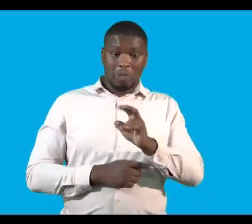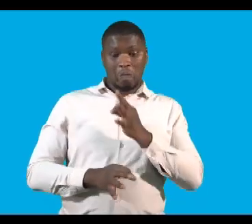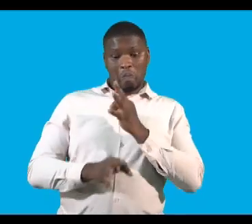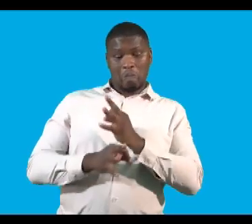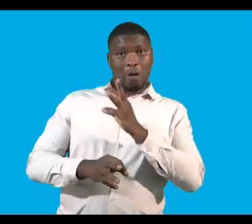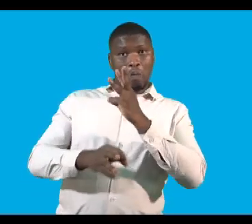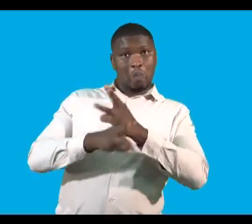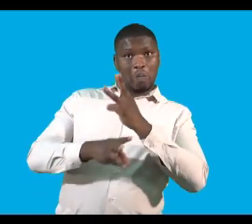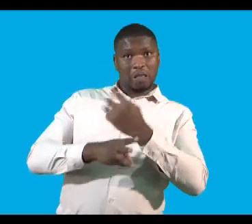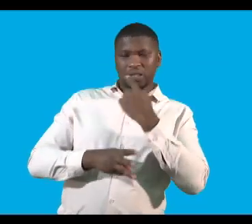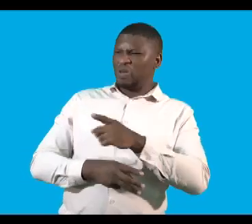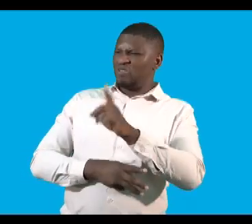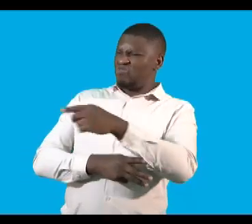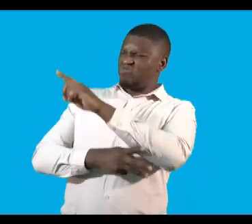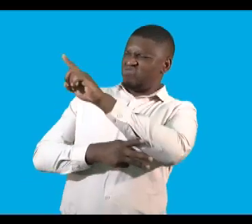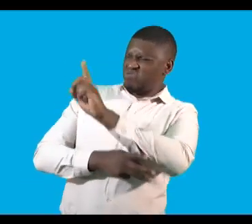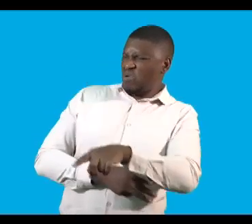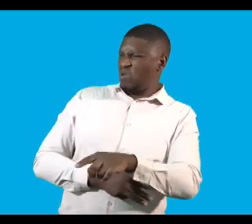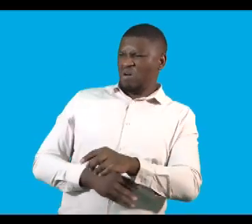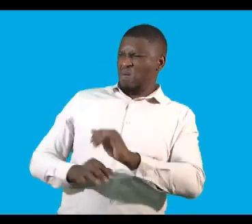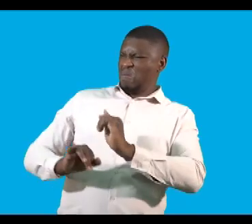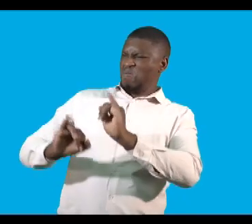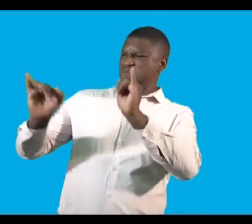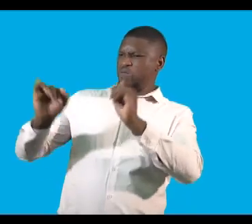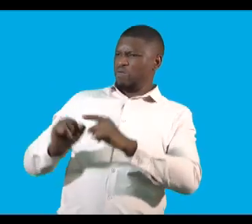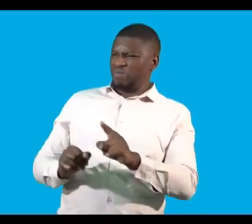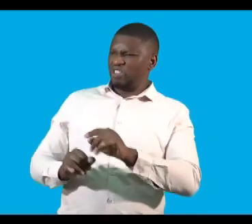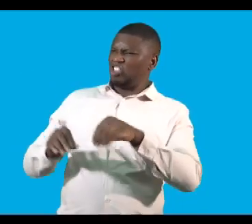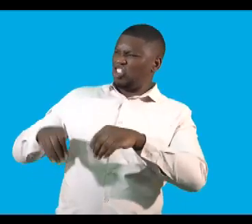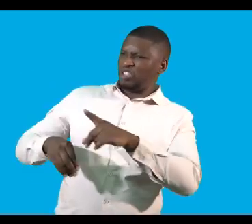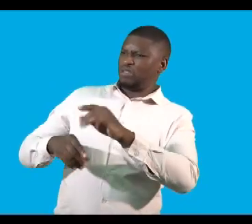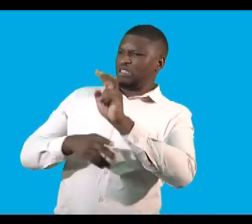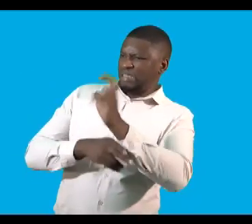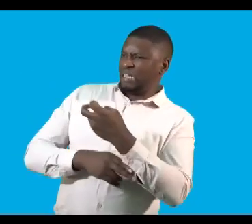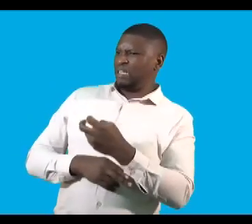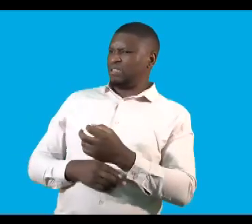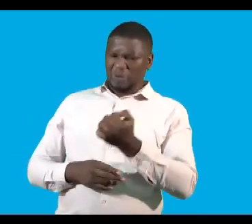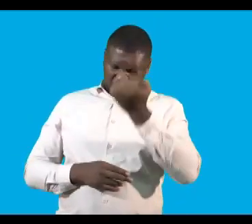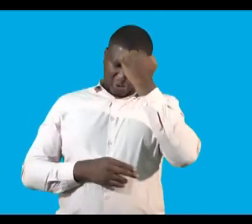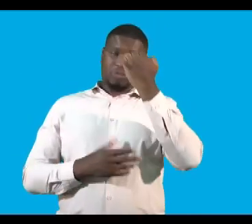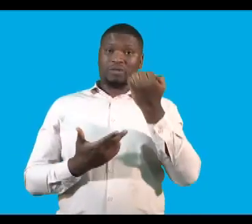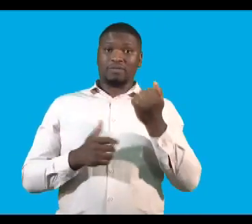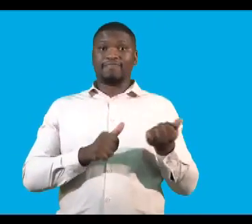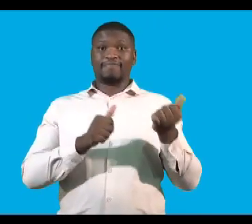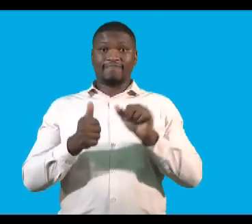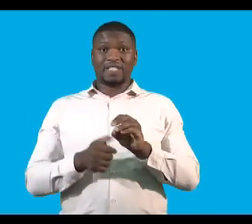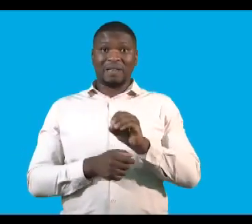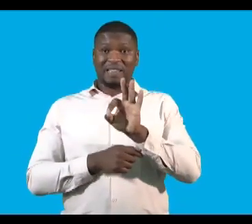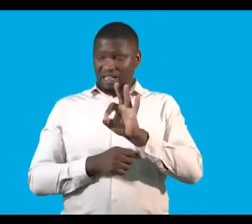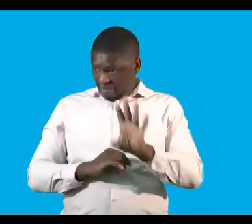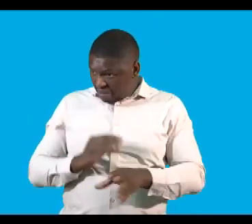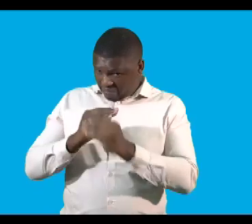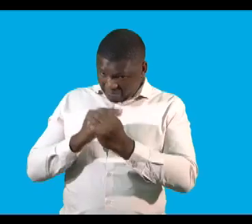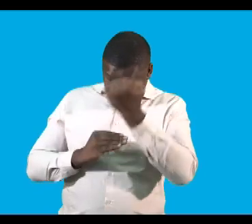is wrong on so many levels. Exclamation mark, it's cheating, stealing, and it's stupid. And then frame 3, did